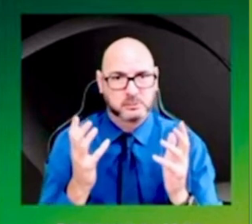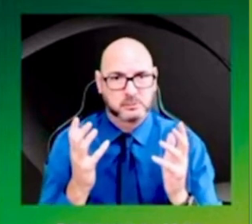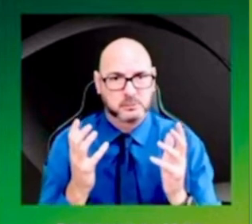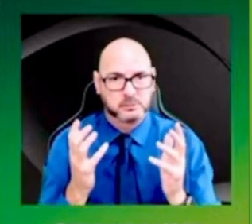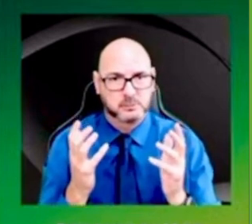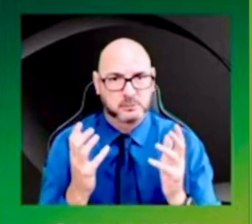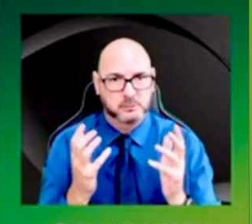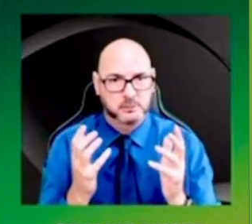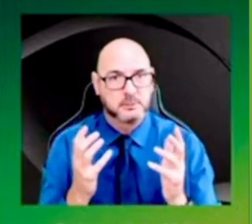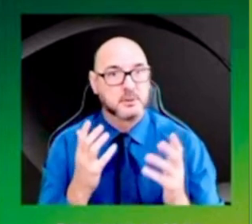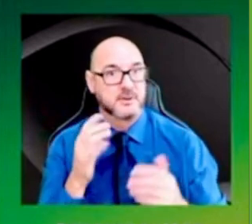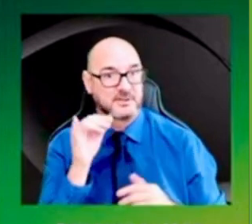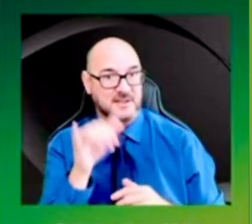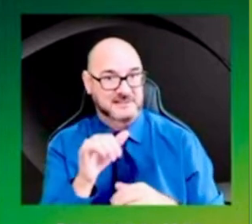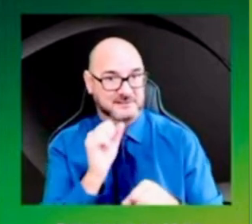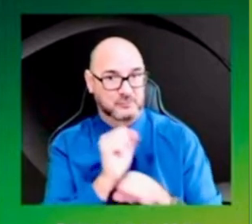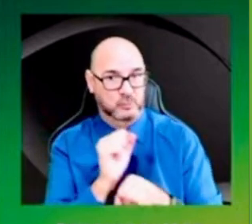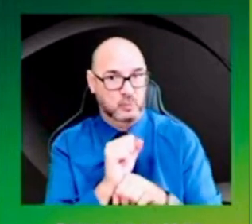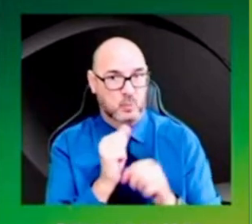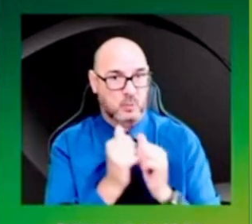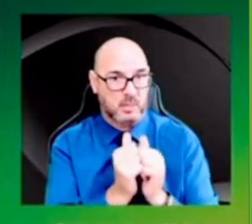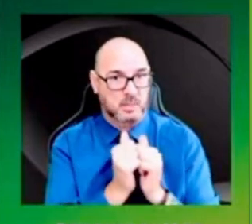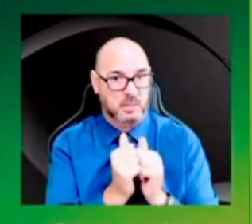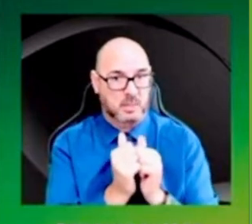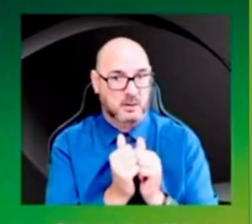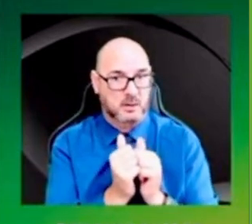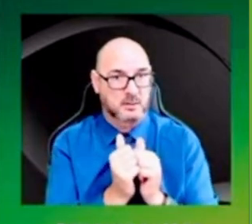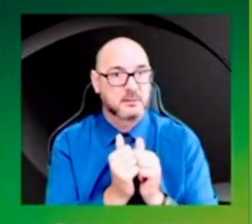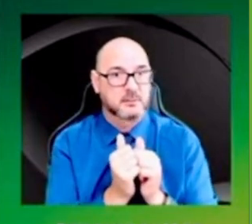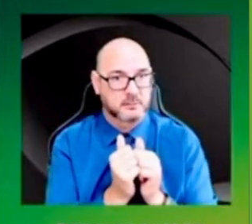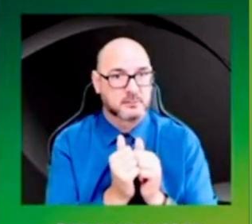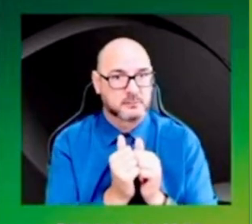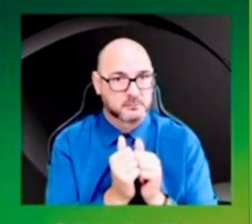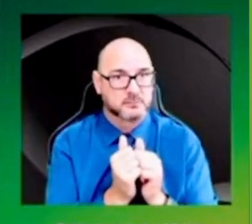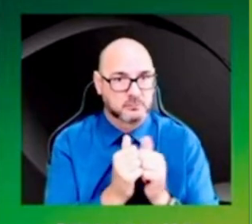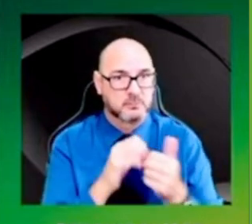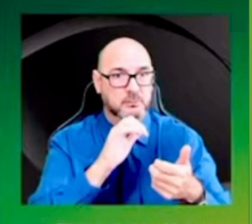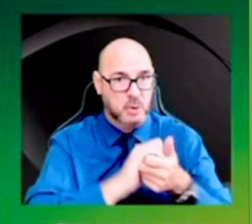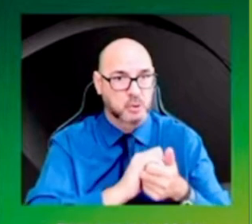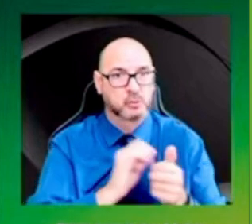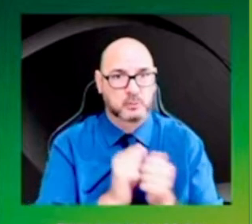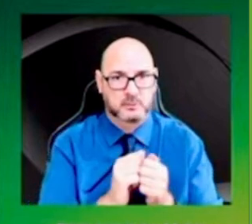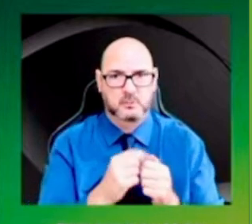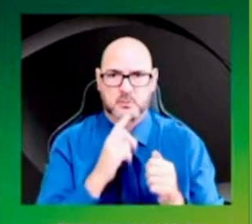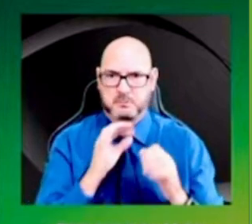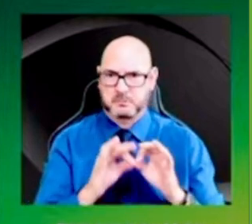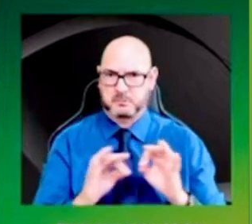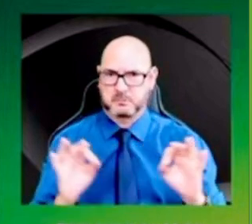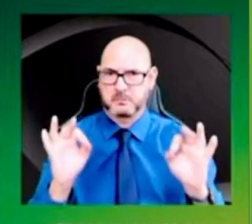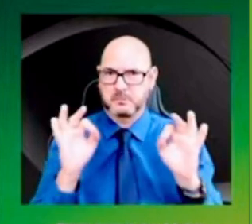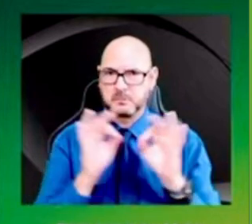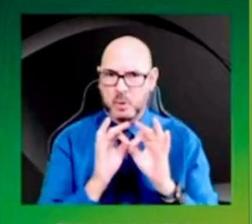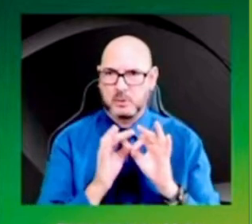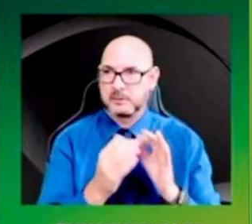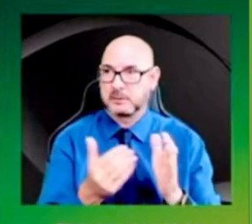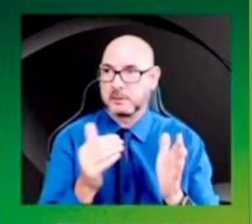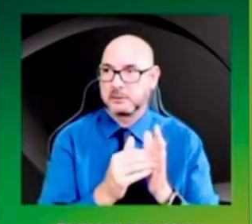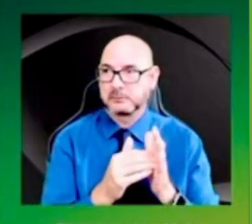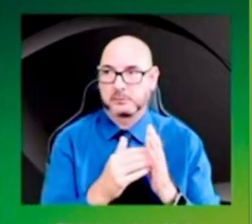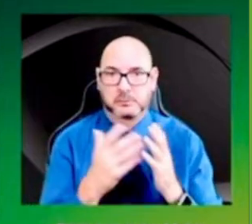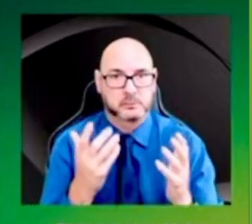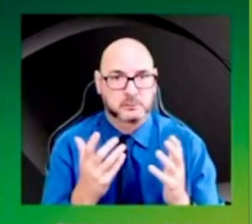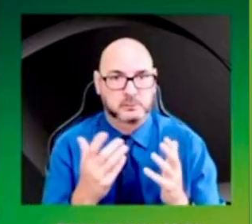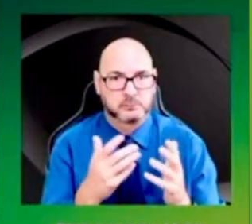And in each of these areas, I believe it is particularly important, again, that we focus on inclusion of